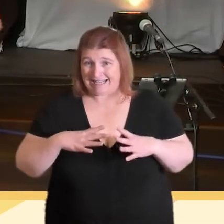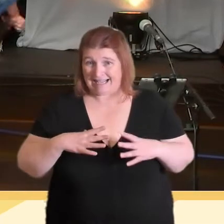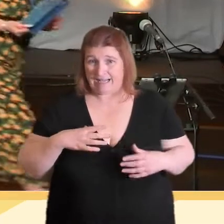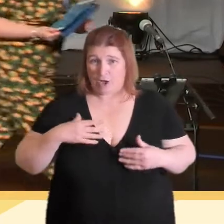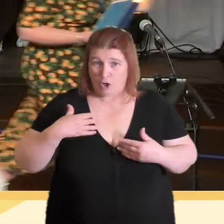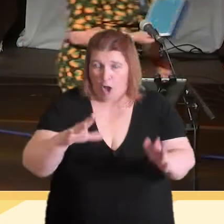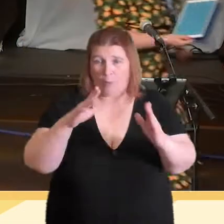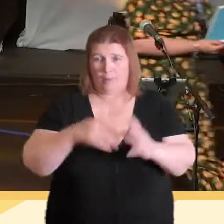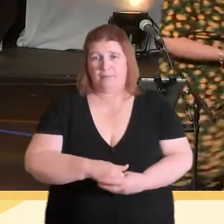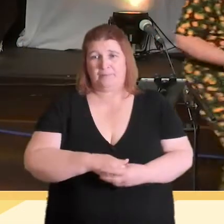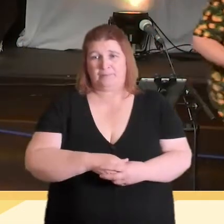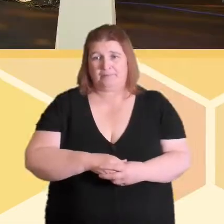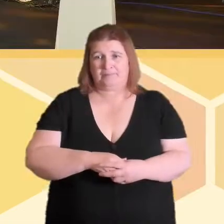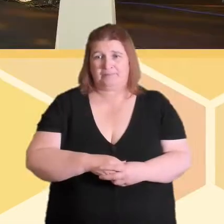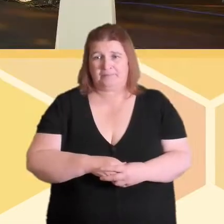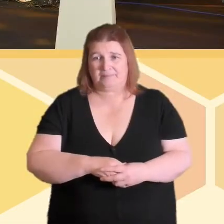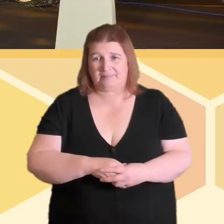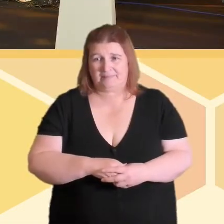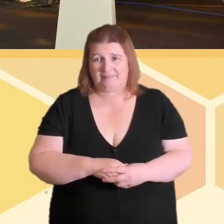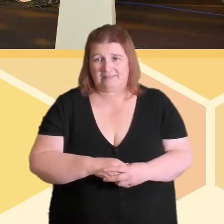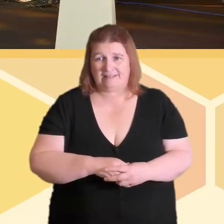go.